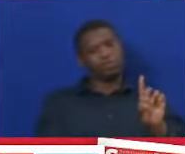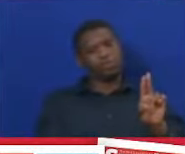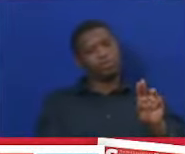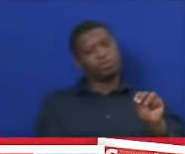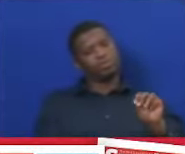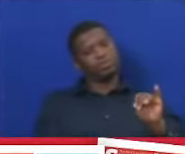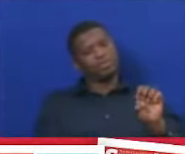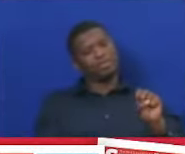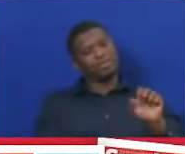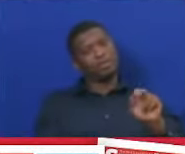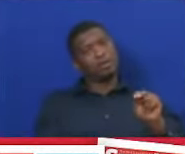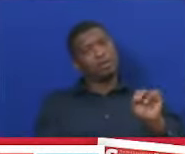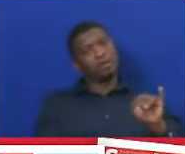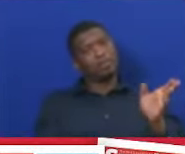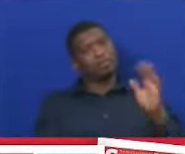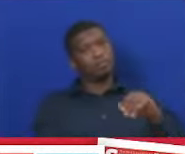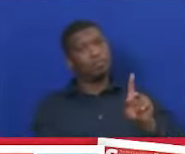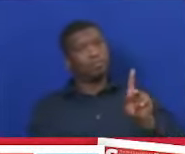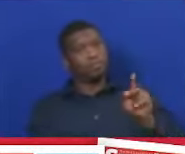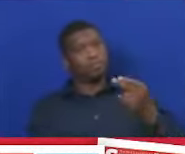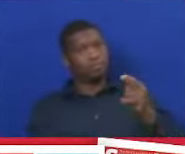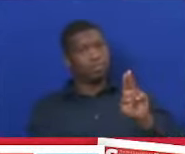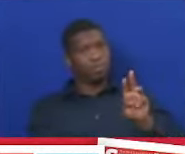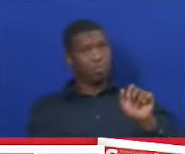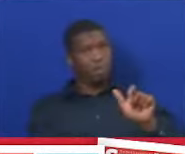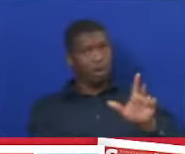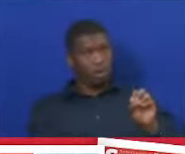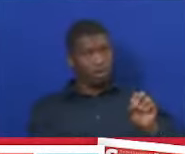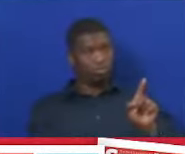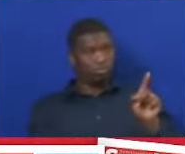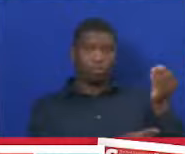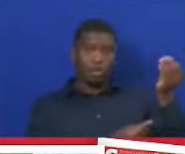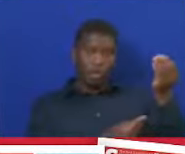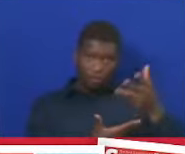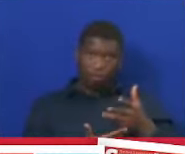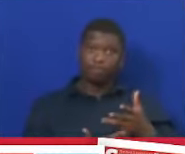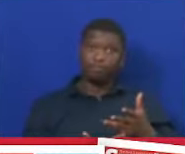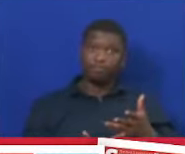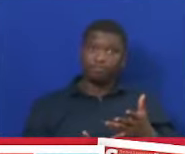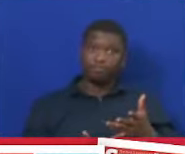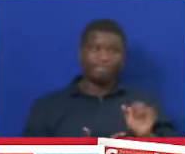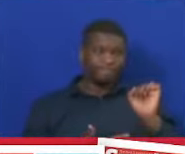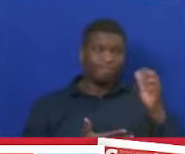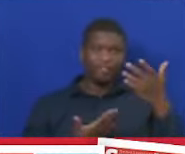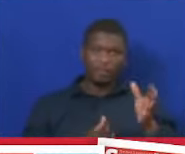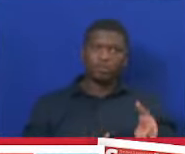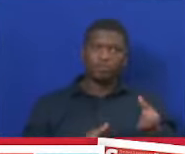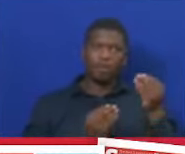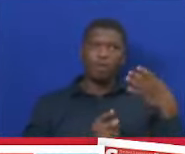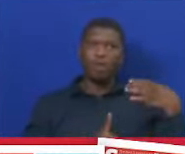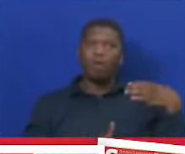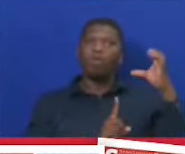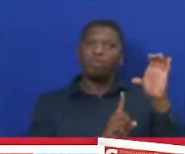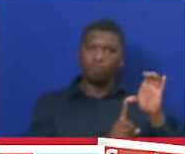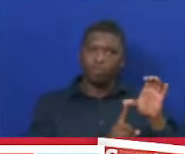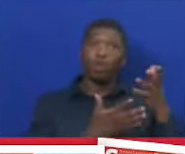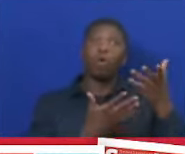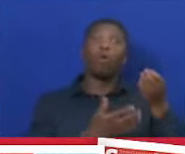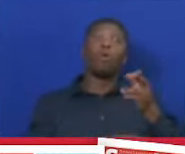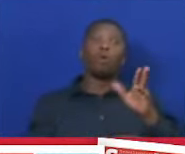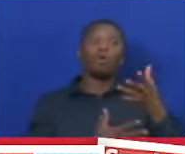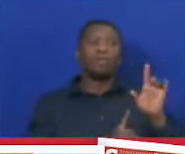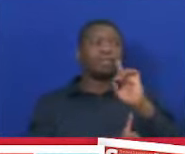that he had been tasked or instructed by the National